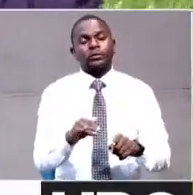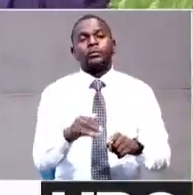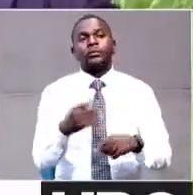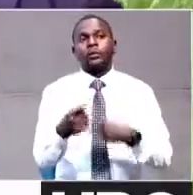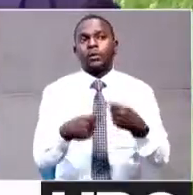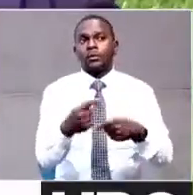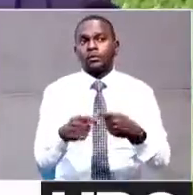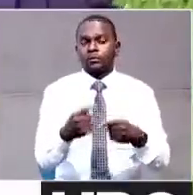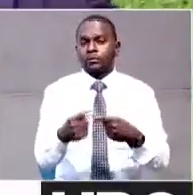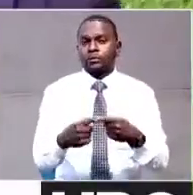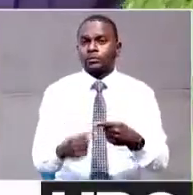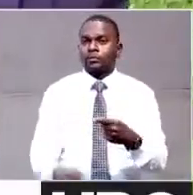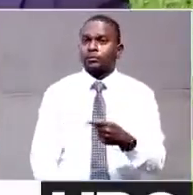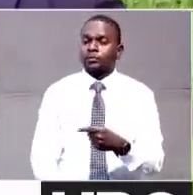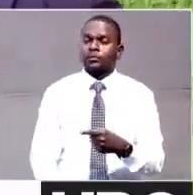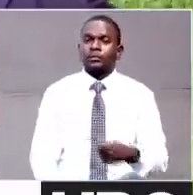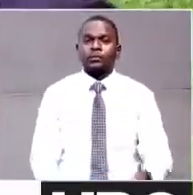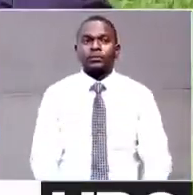out.